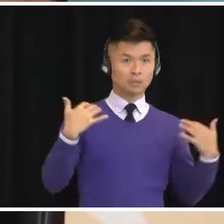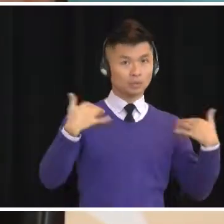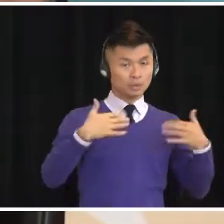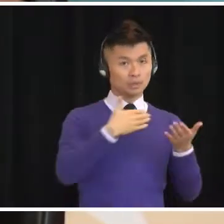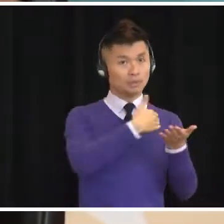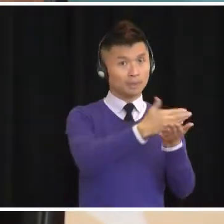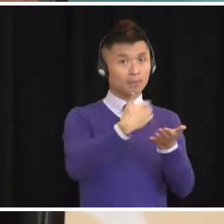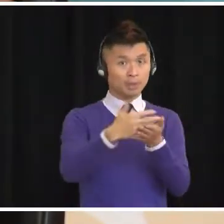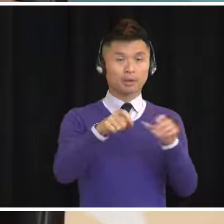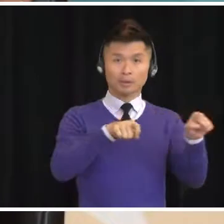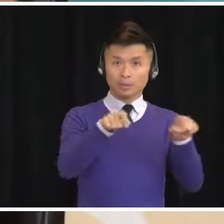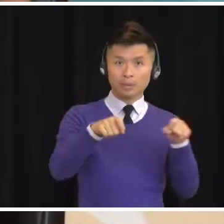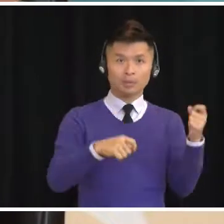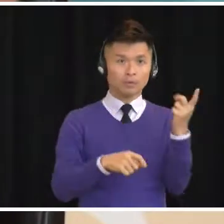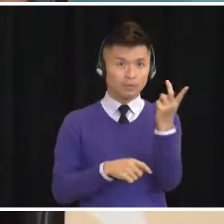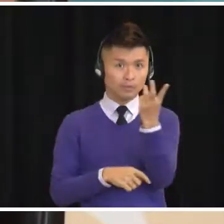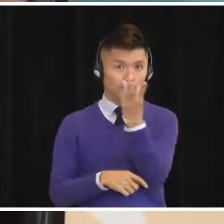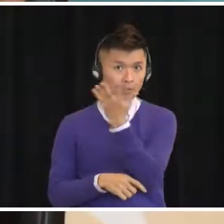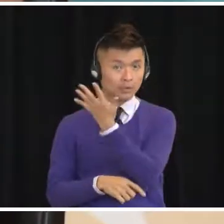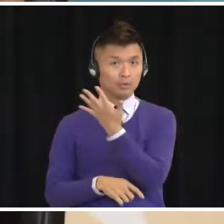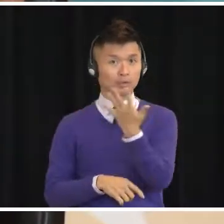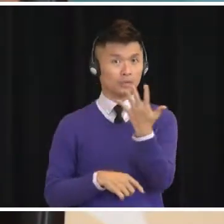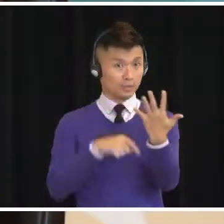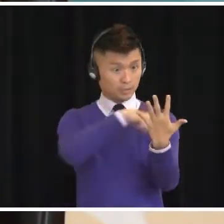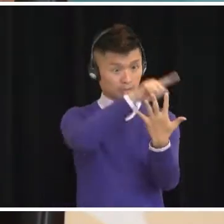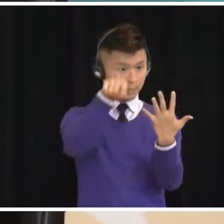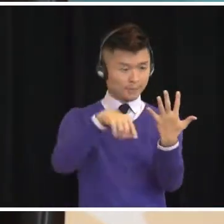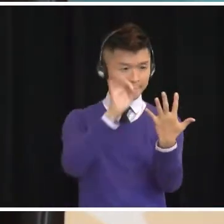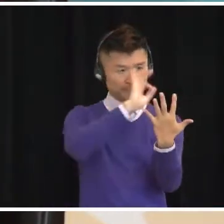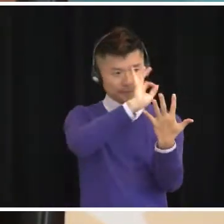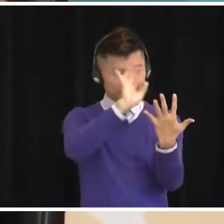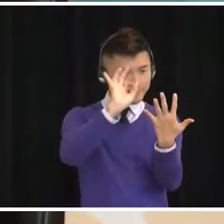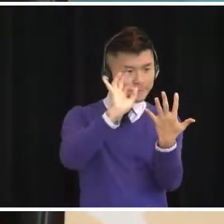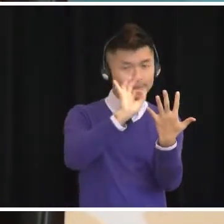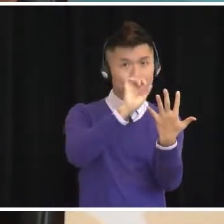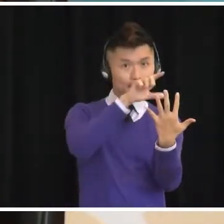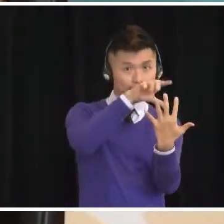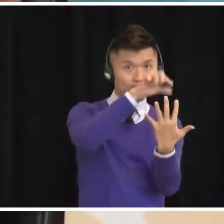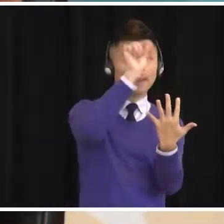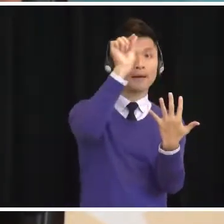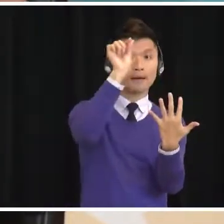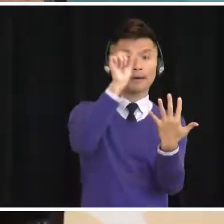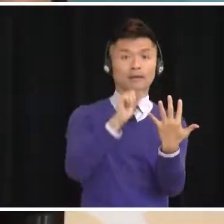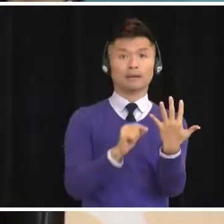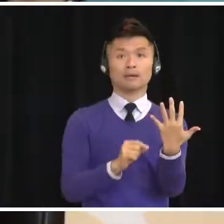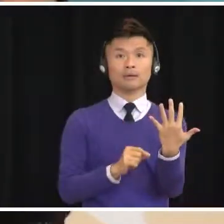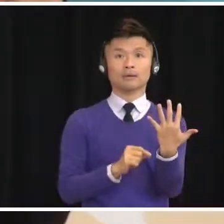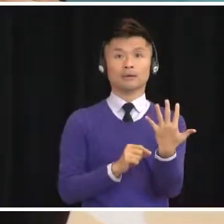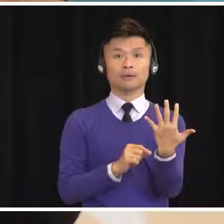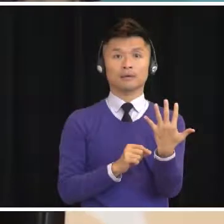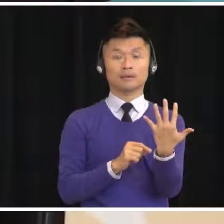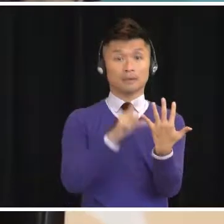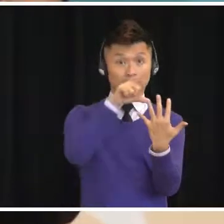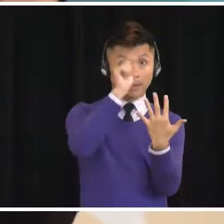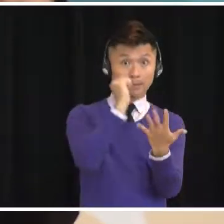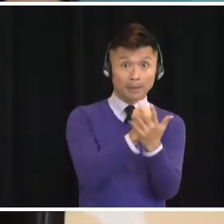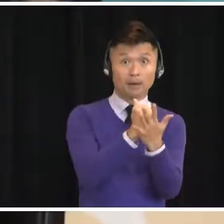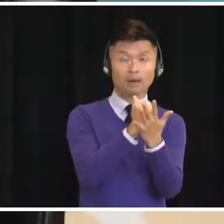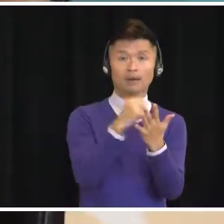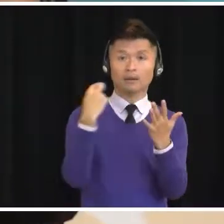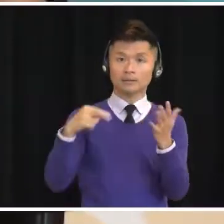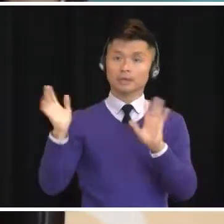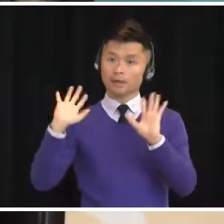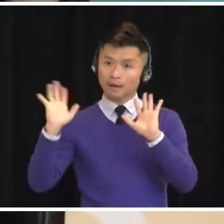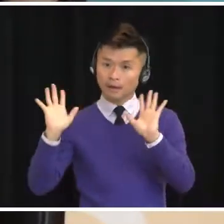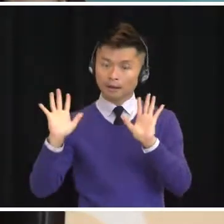conformity with the rights of the child, and that you use best interests to determine which of